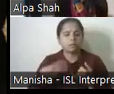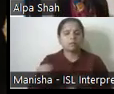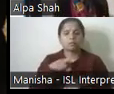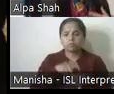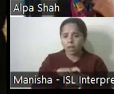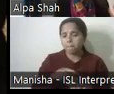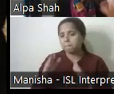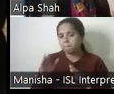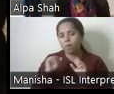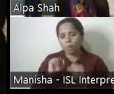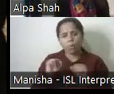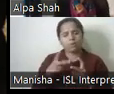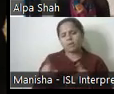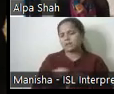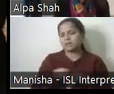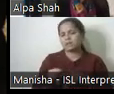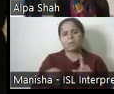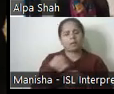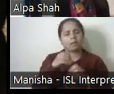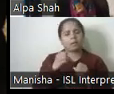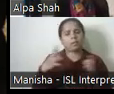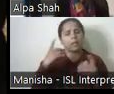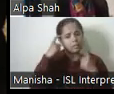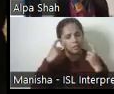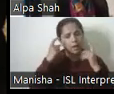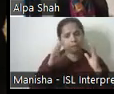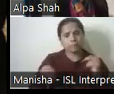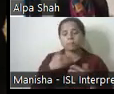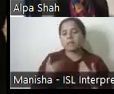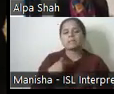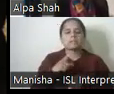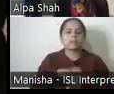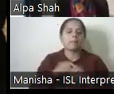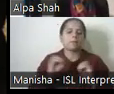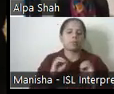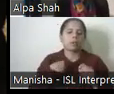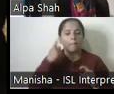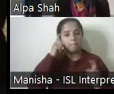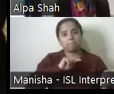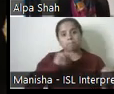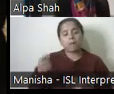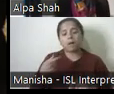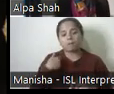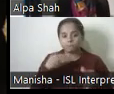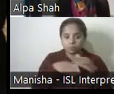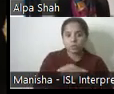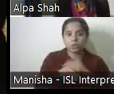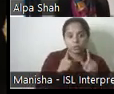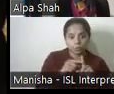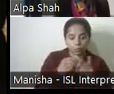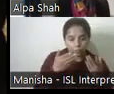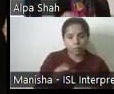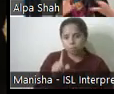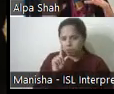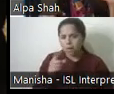example, lots of things to think with, which I don't have time to go into here. But